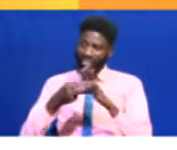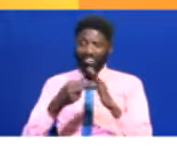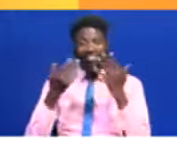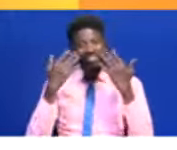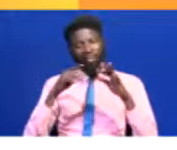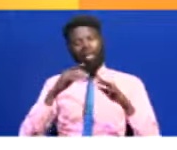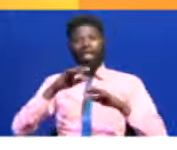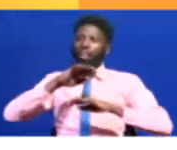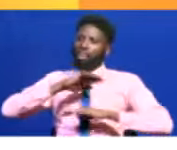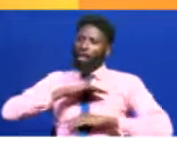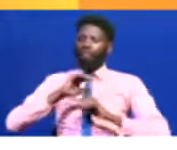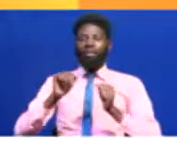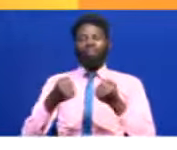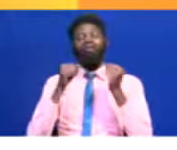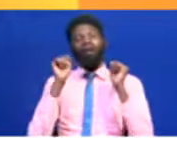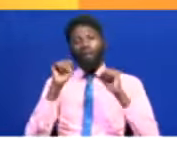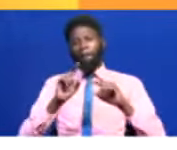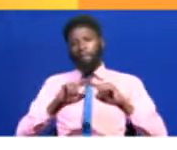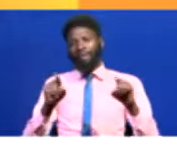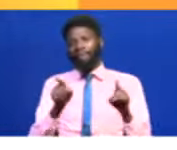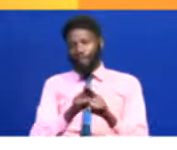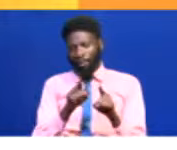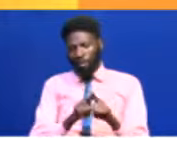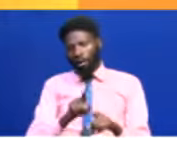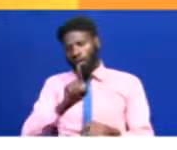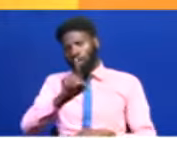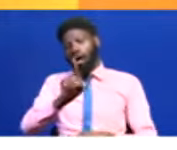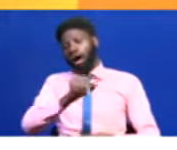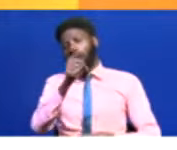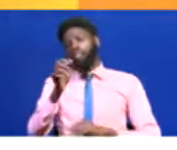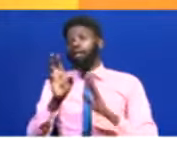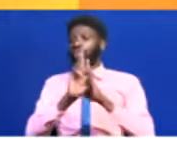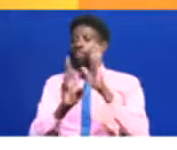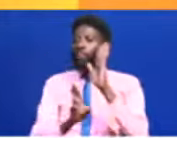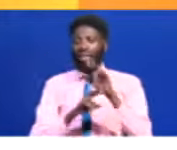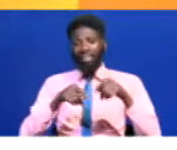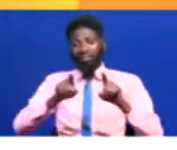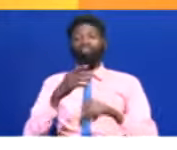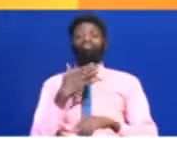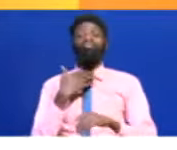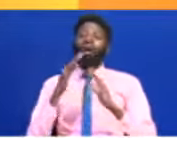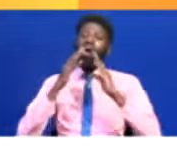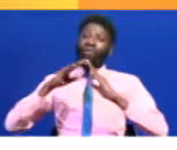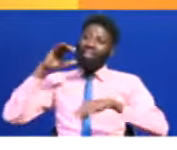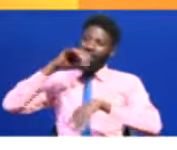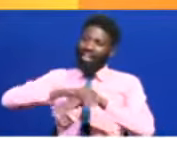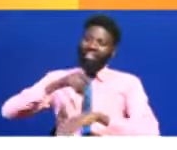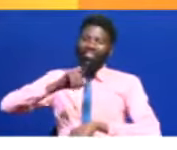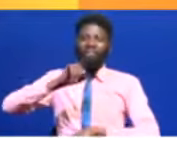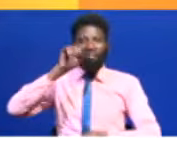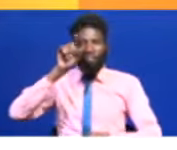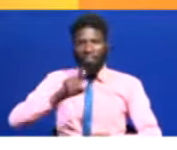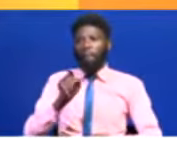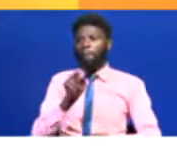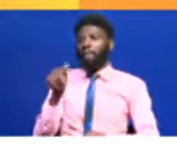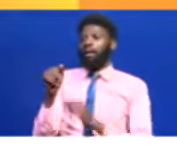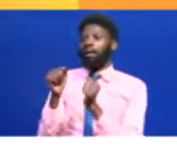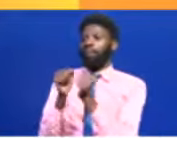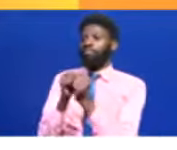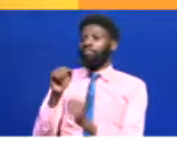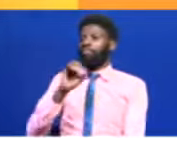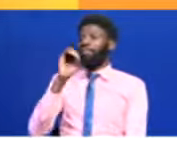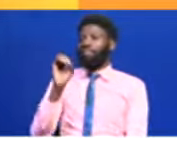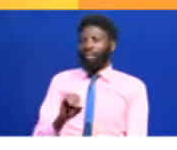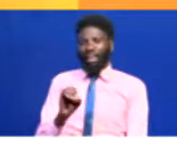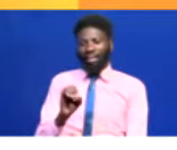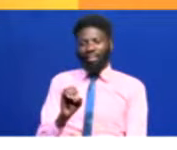enough. But also, one other condition, for you to get that house, you must have paid 10% of the